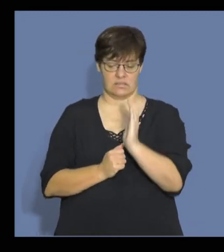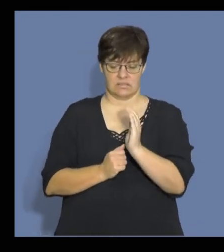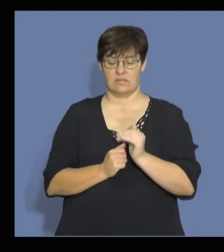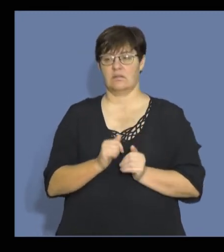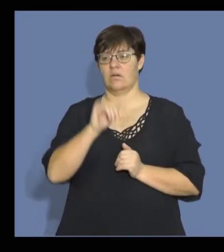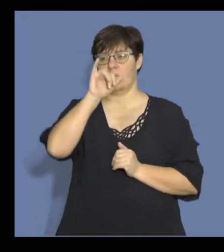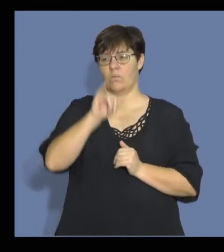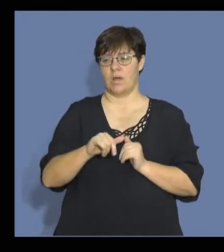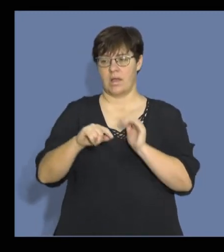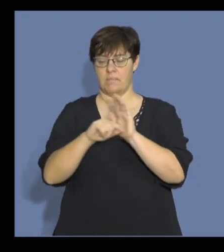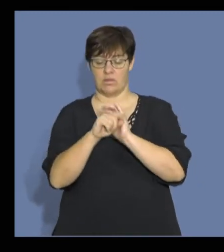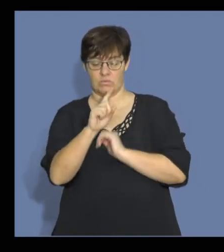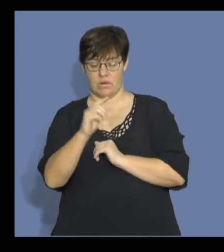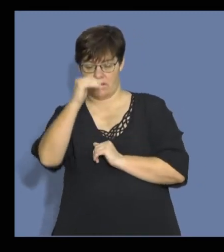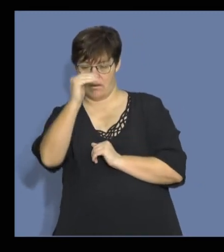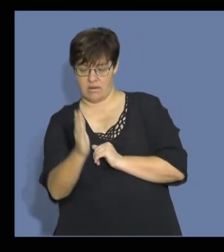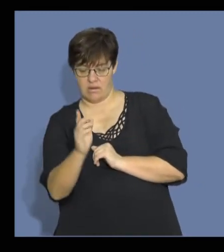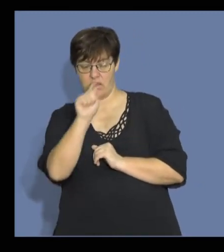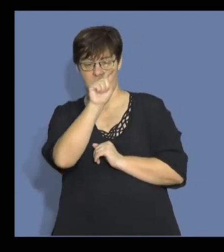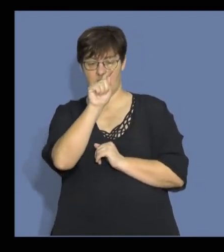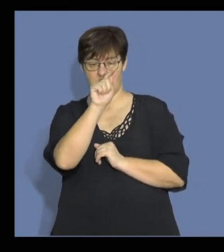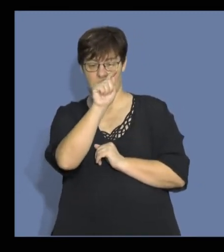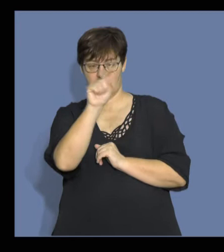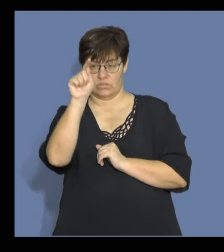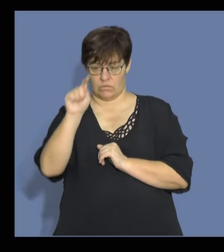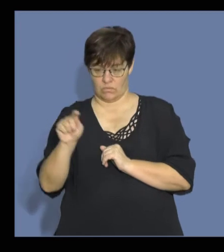minus the y coordinate there, and I'm going to again